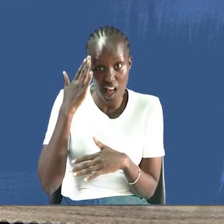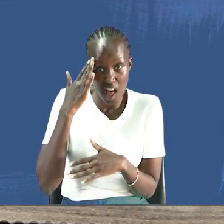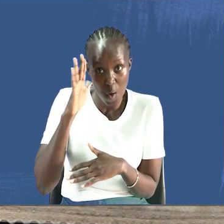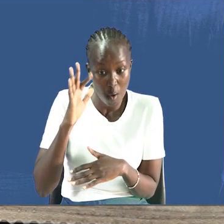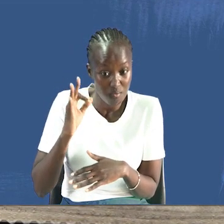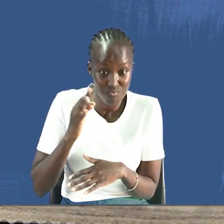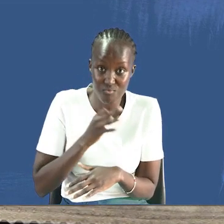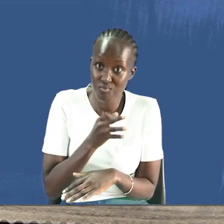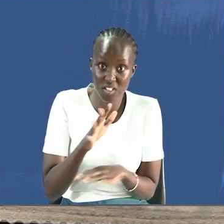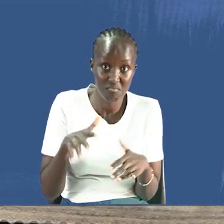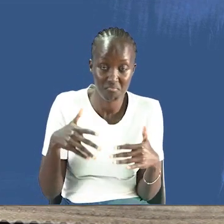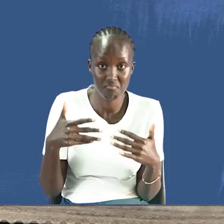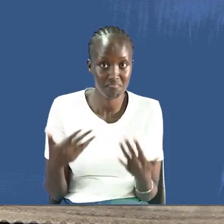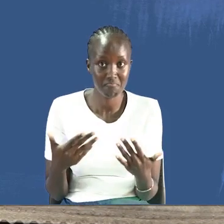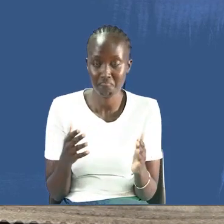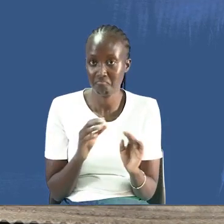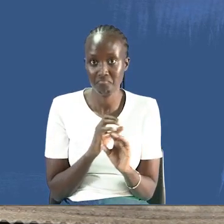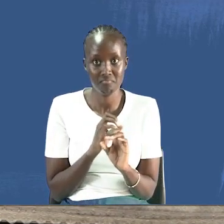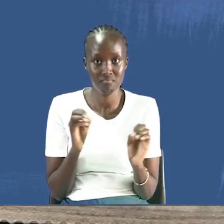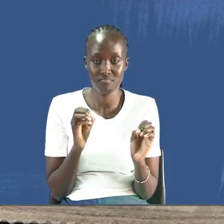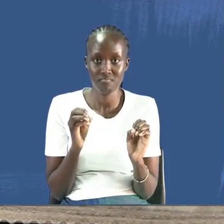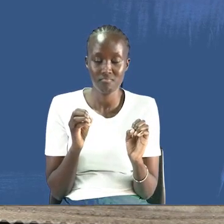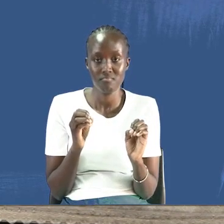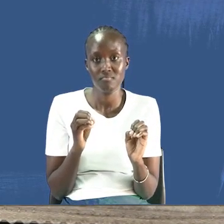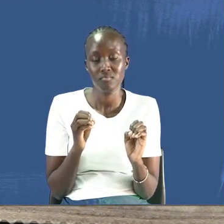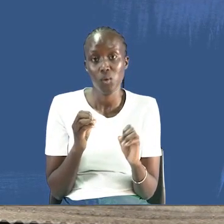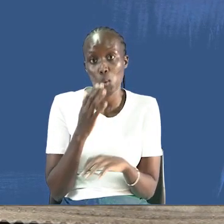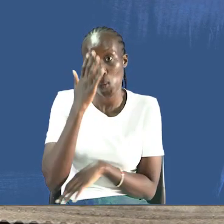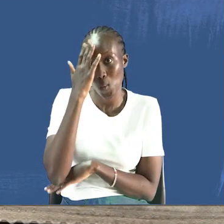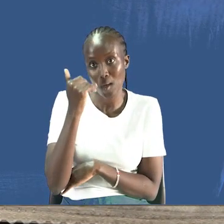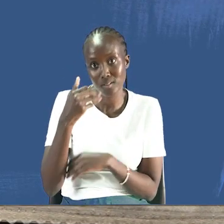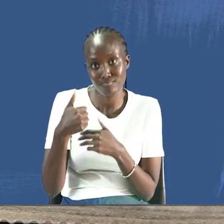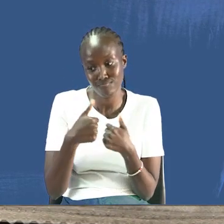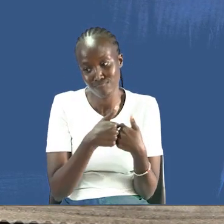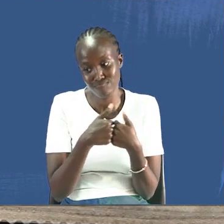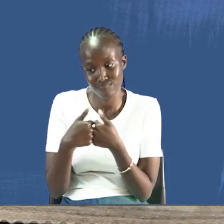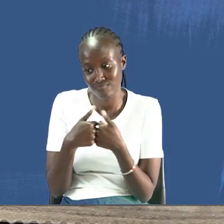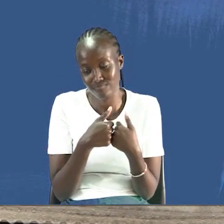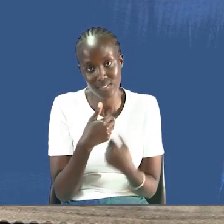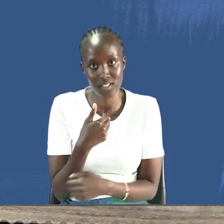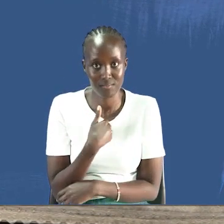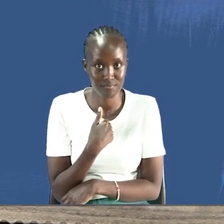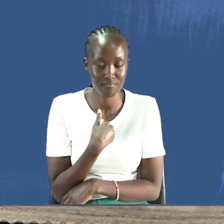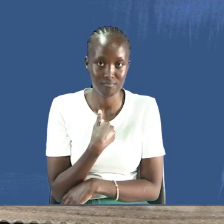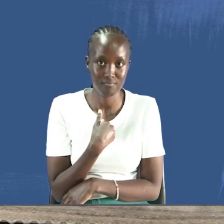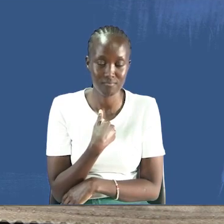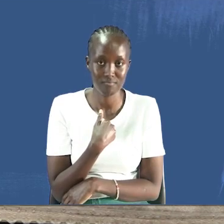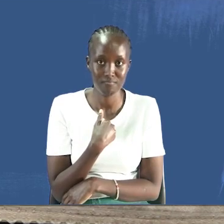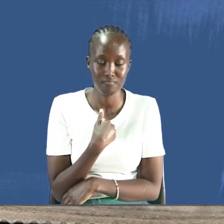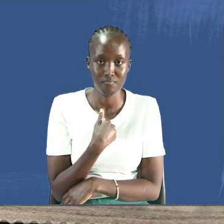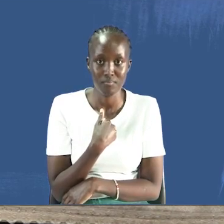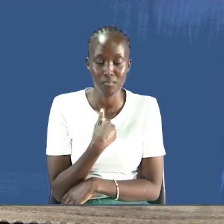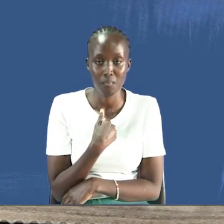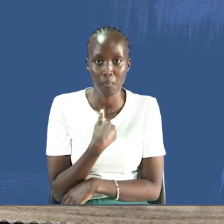We didn't know how we will, you know, sail through because of the challenges, because of what we were going through as a